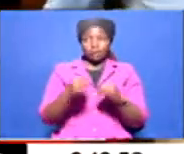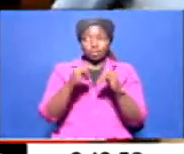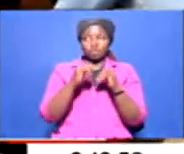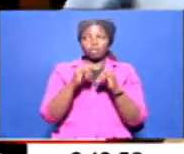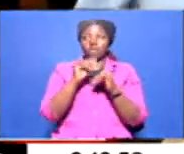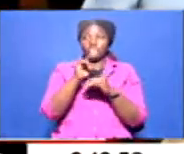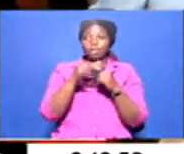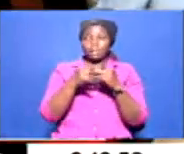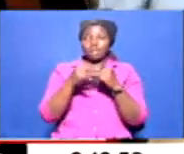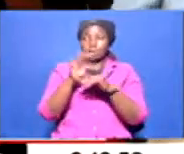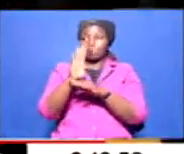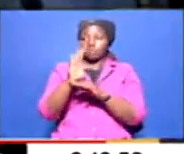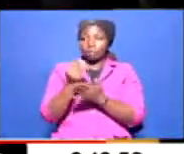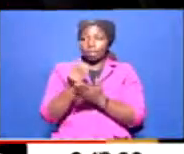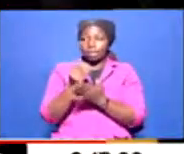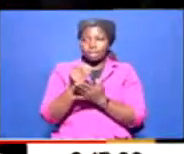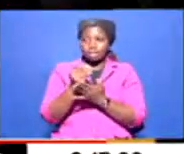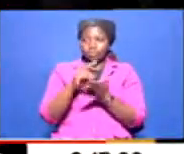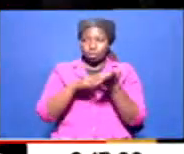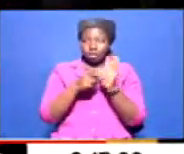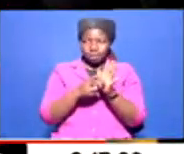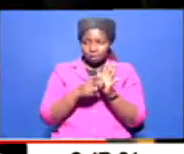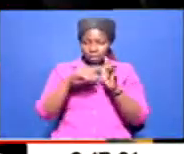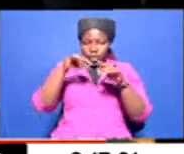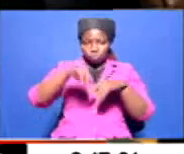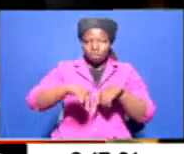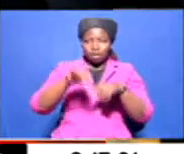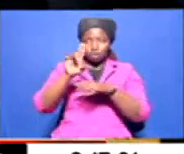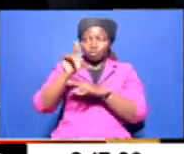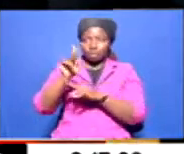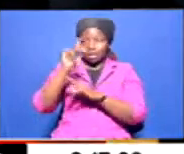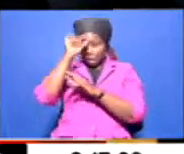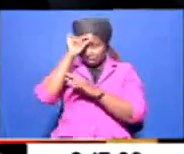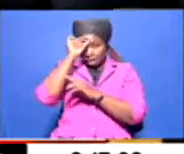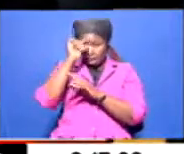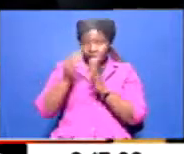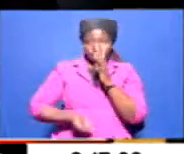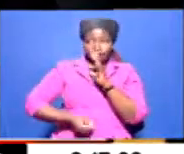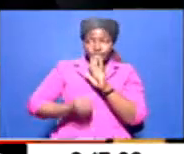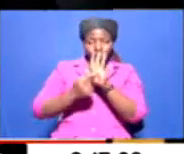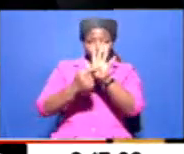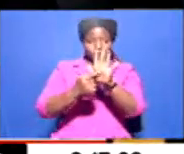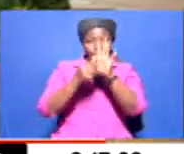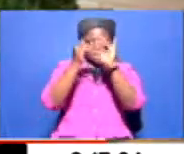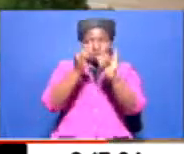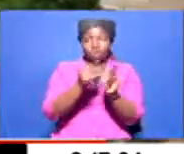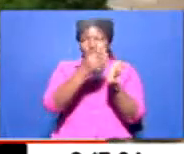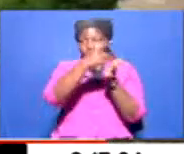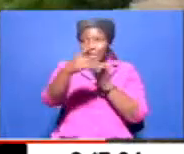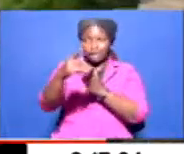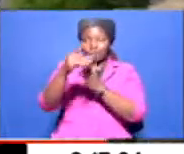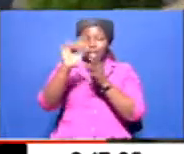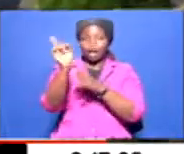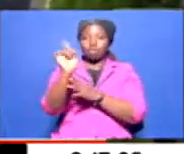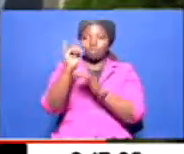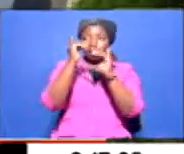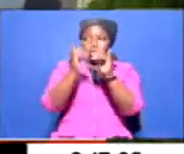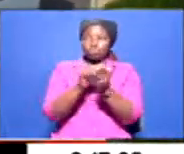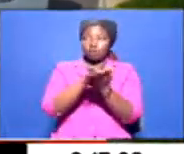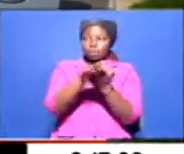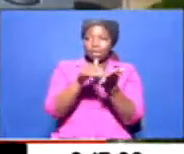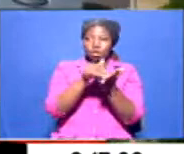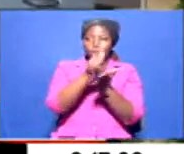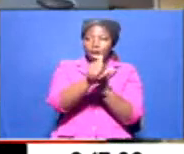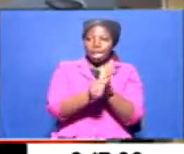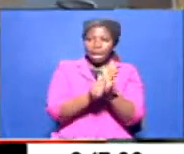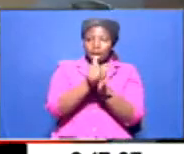And UK government have today unveiled the final design of Nairobi's new central railway station, which is part of the wider